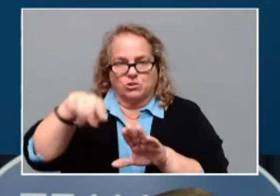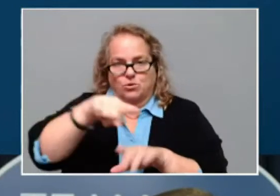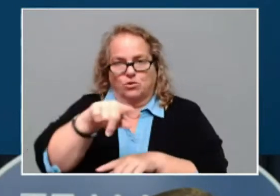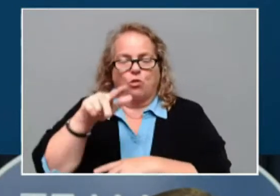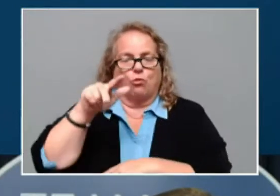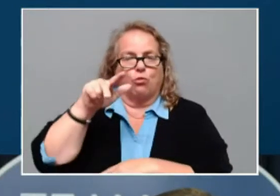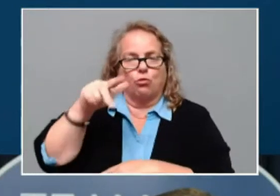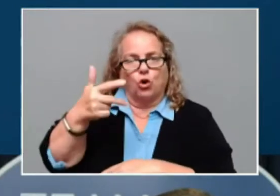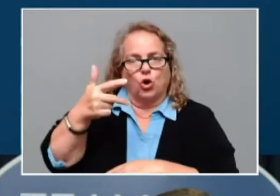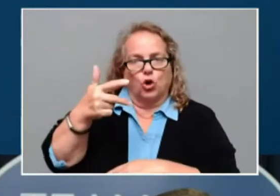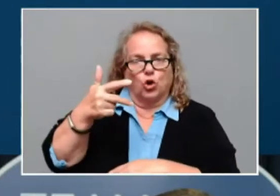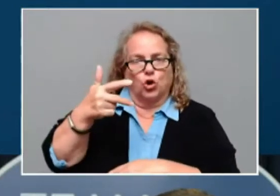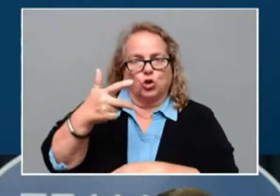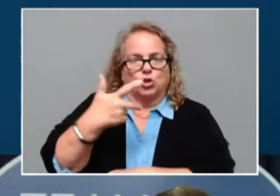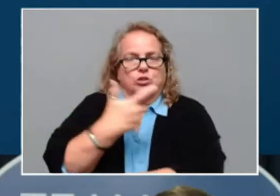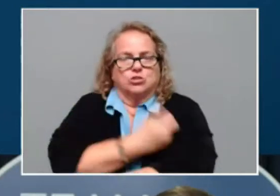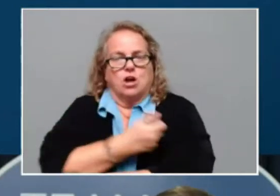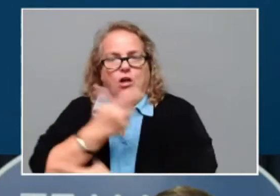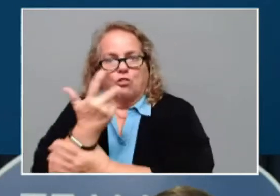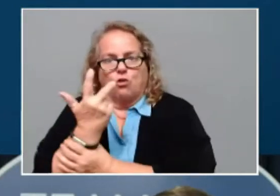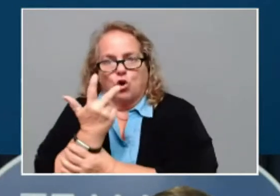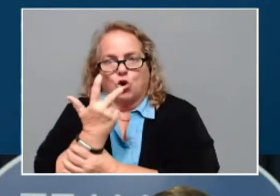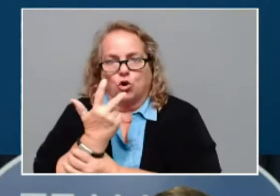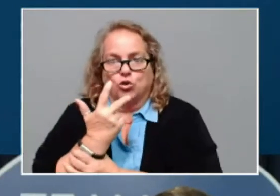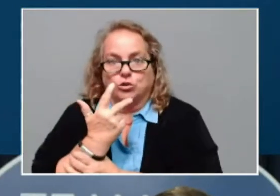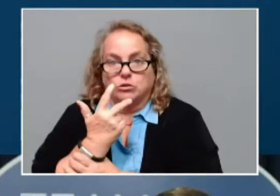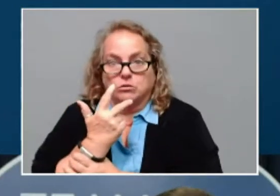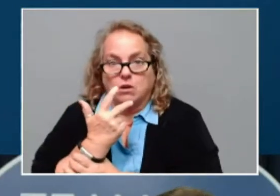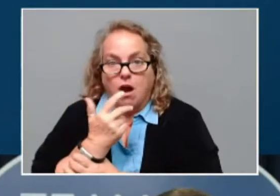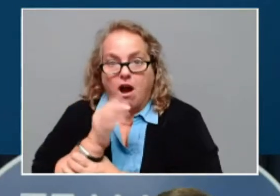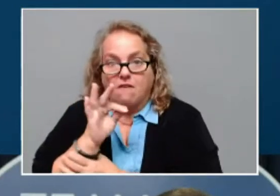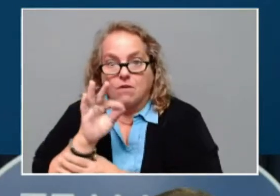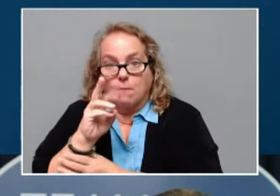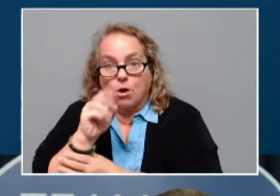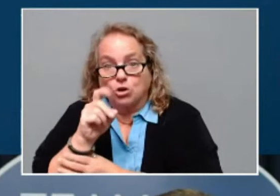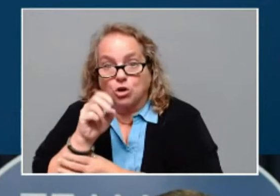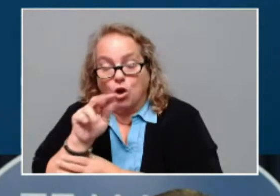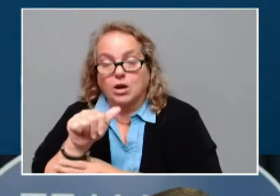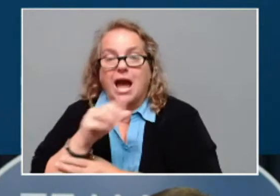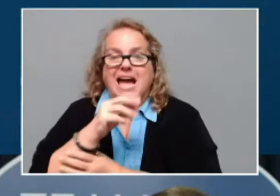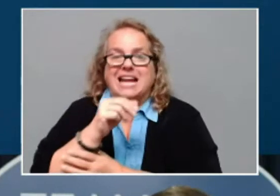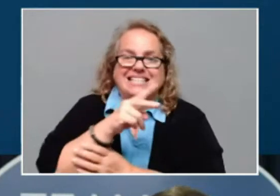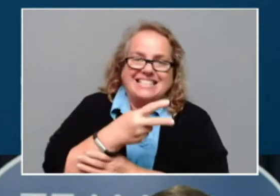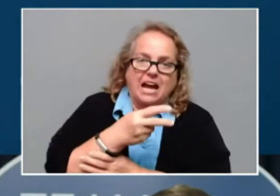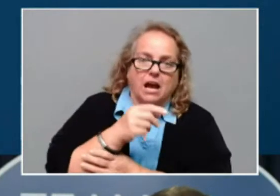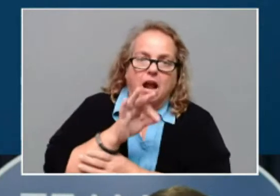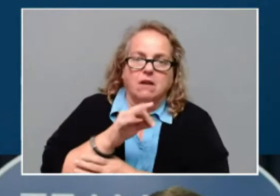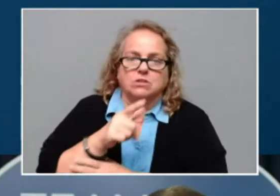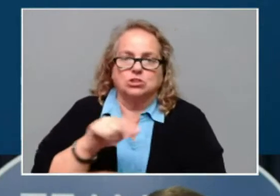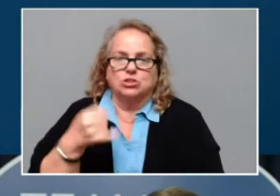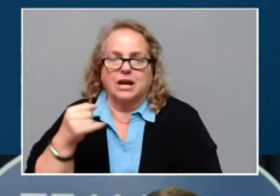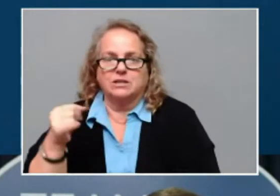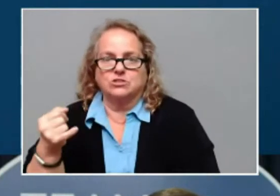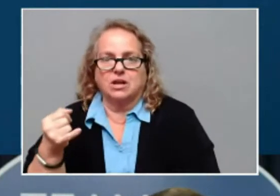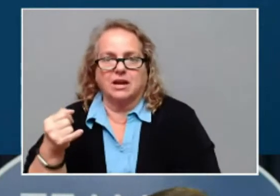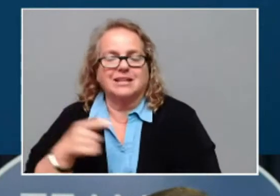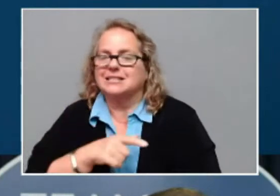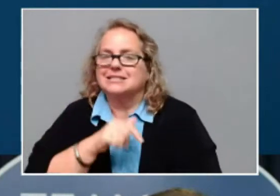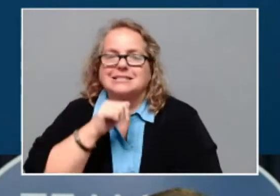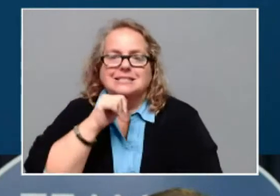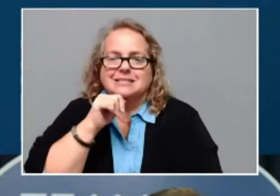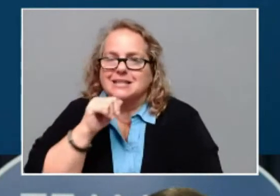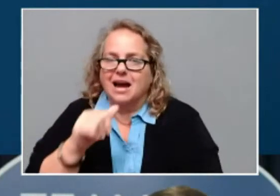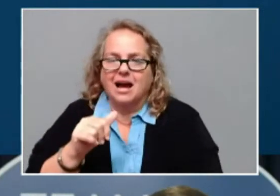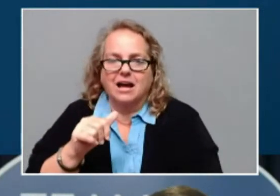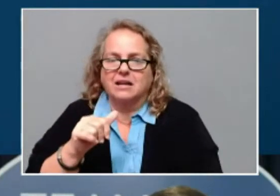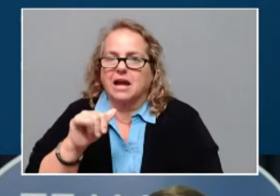shot of Moderna and the second of J&J. But again, this is not the immunocompromised piece. If